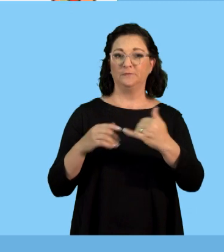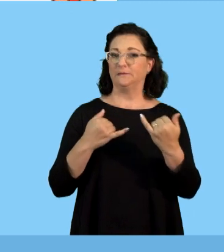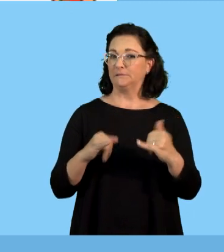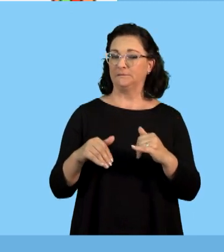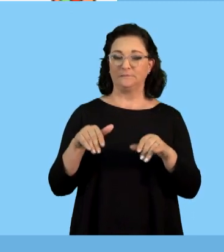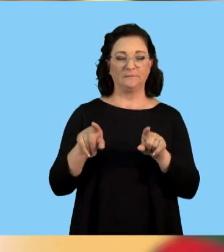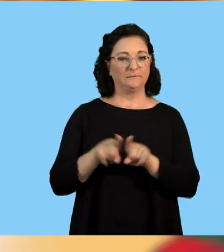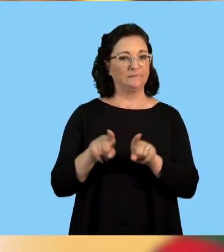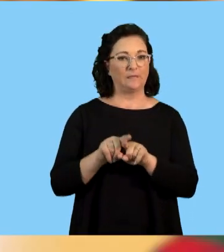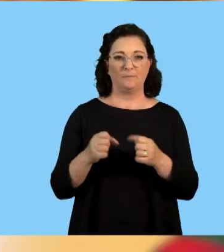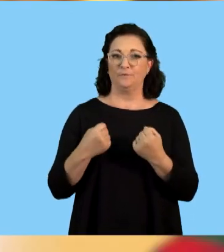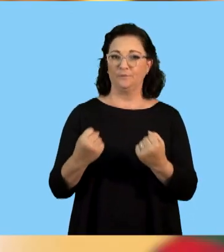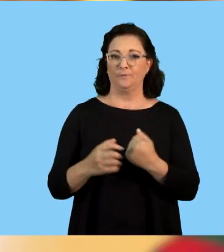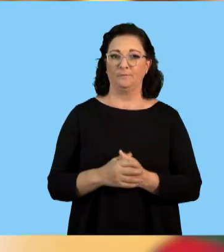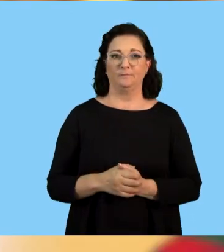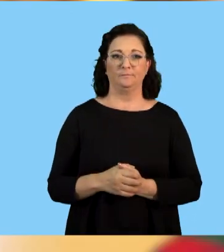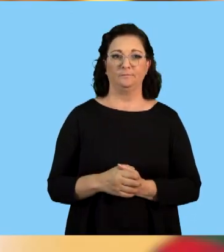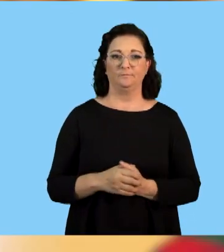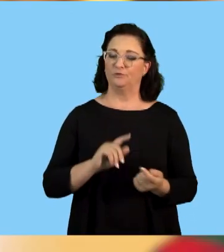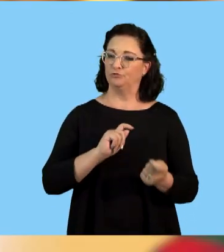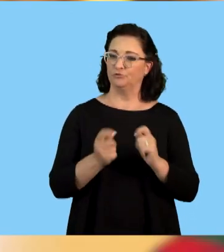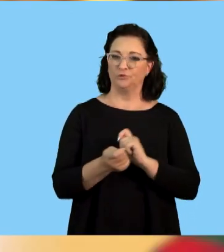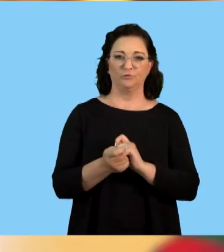strength. So the current that is found within the electric